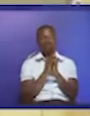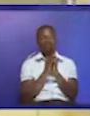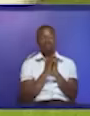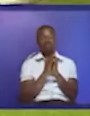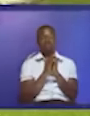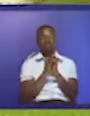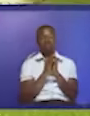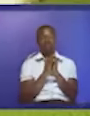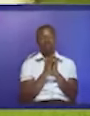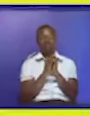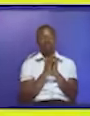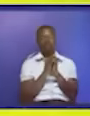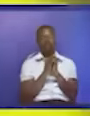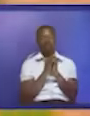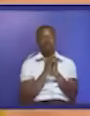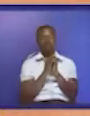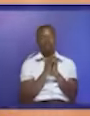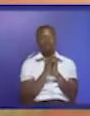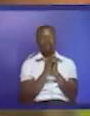By